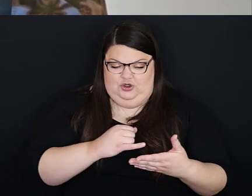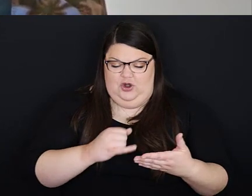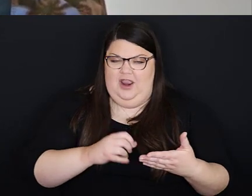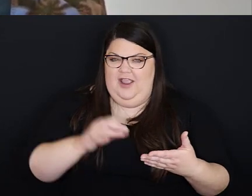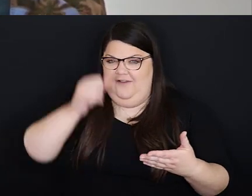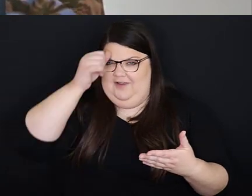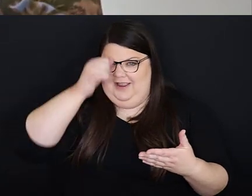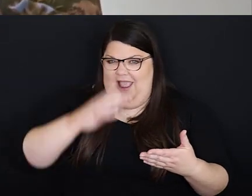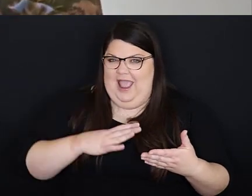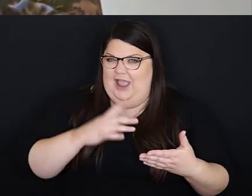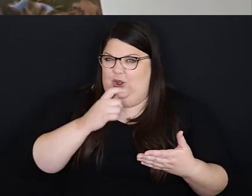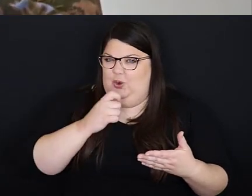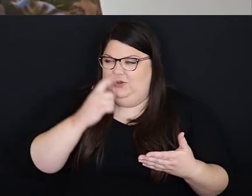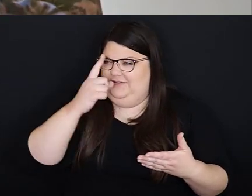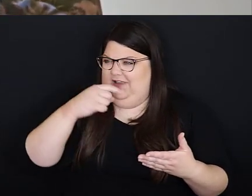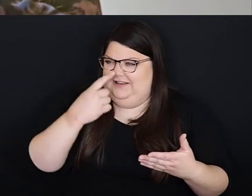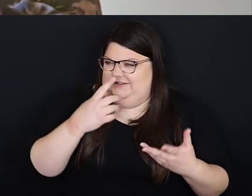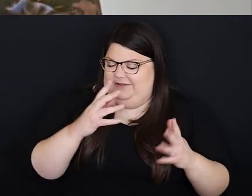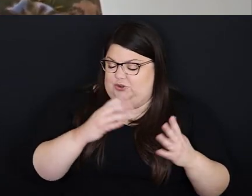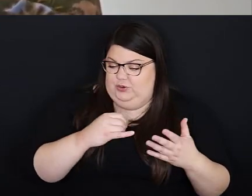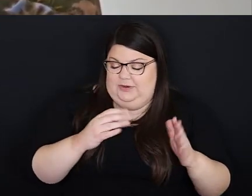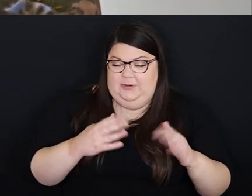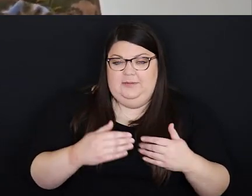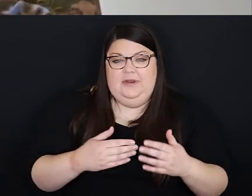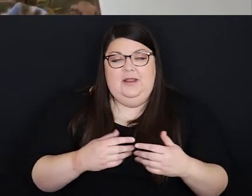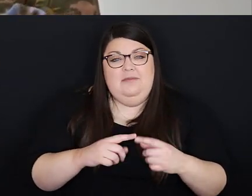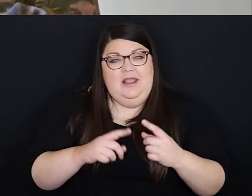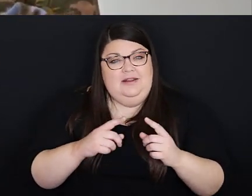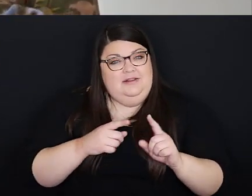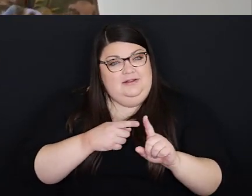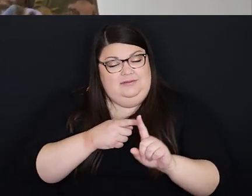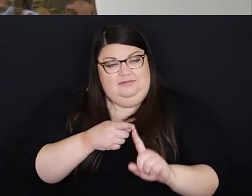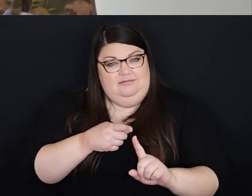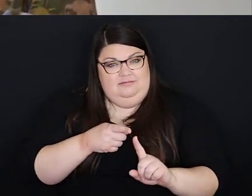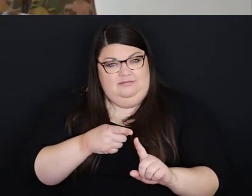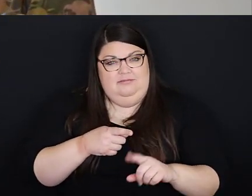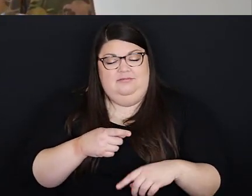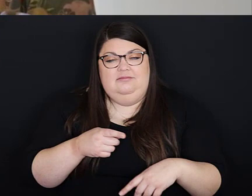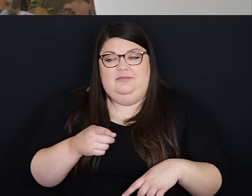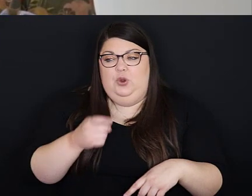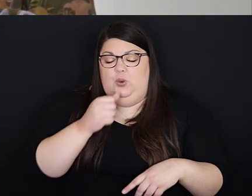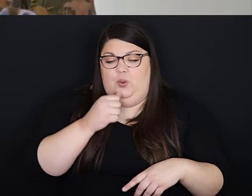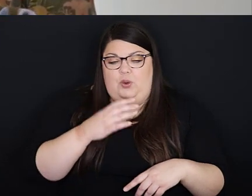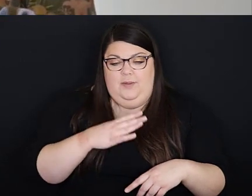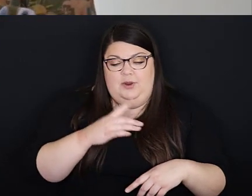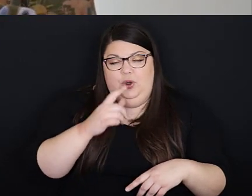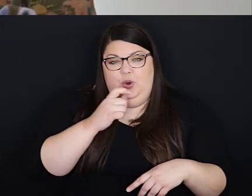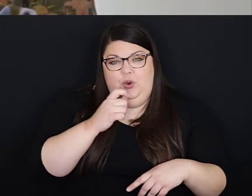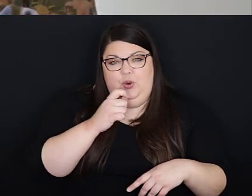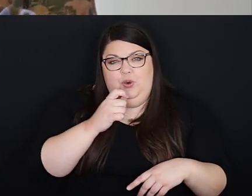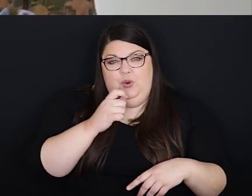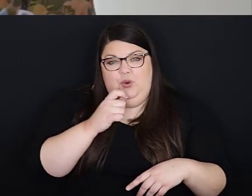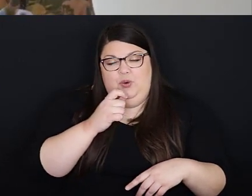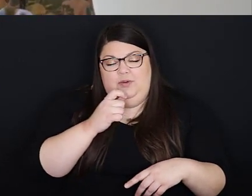whose face I drew. Anyway, the main thing was that this woman who was